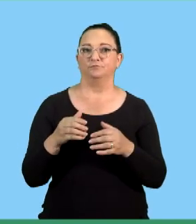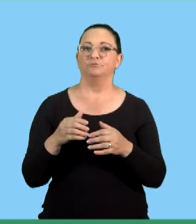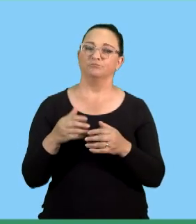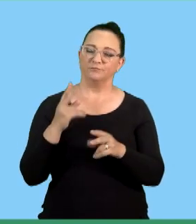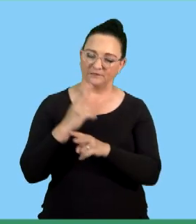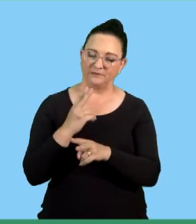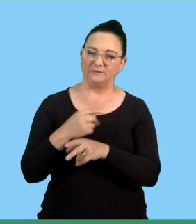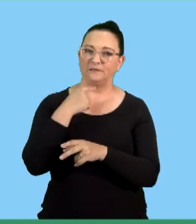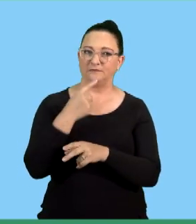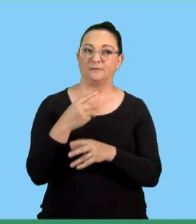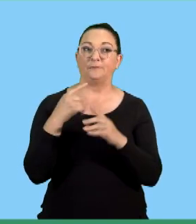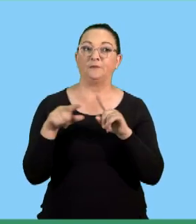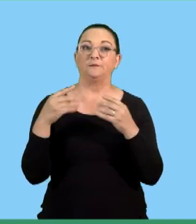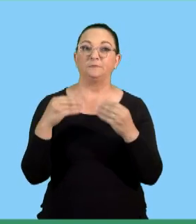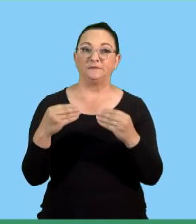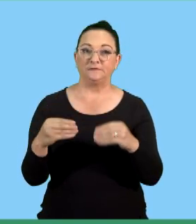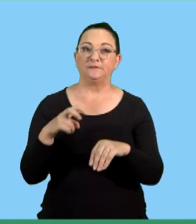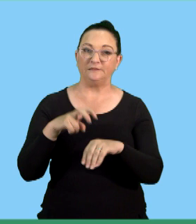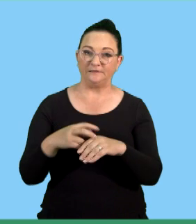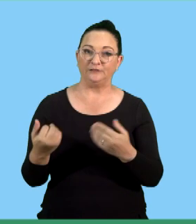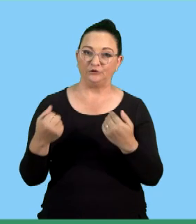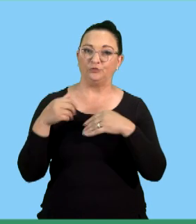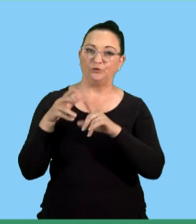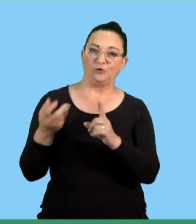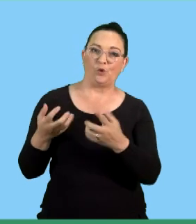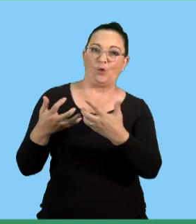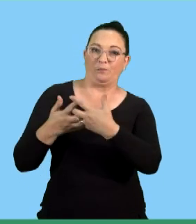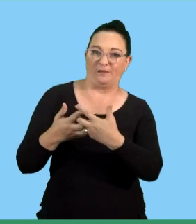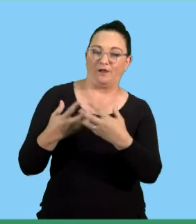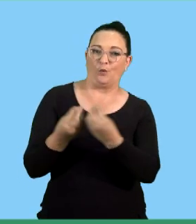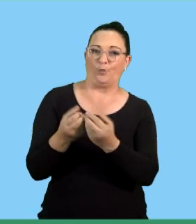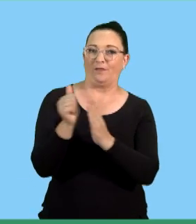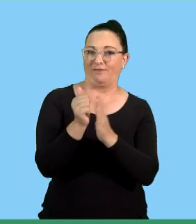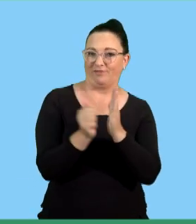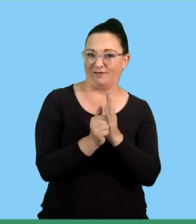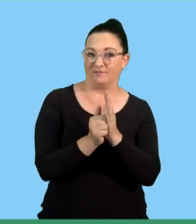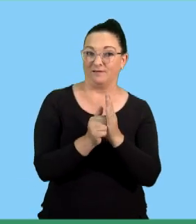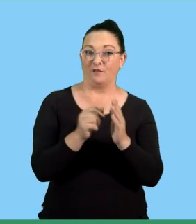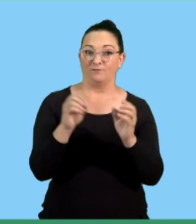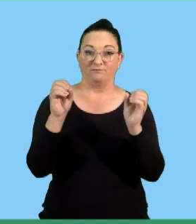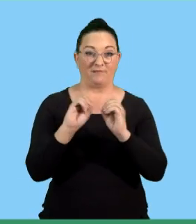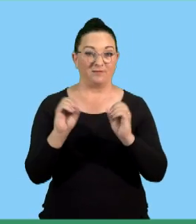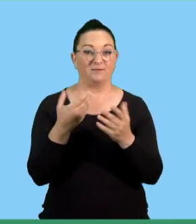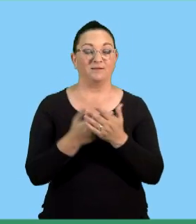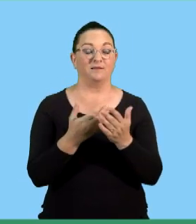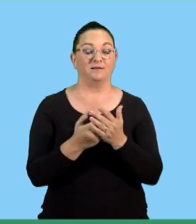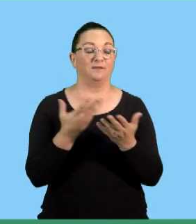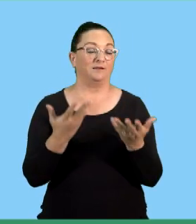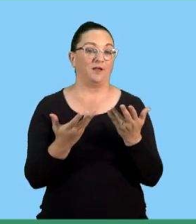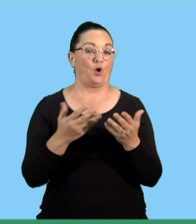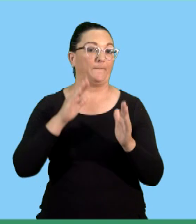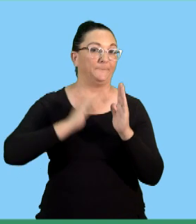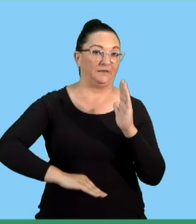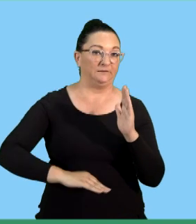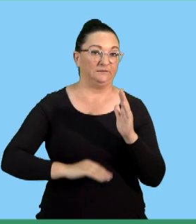workplace. This is basically a recap. Businesses are obliged to comply with the requirements of the Act or they will face penalties